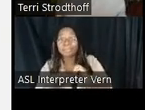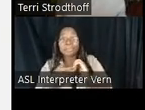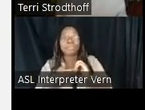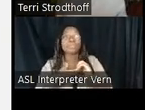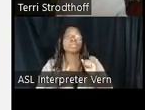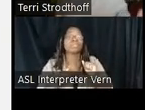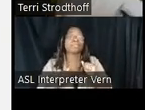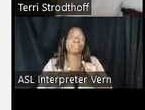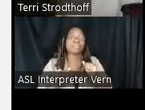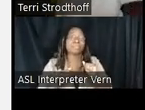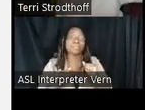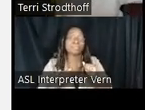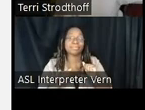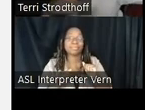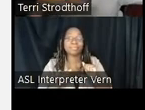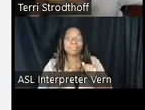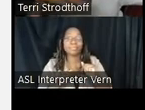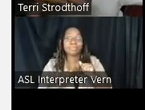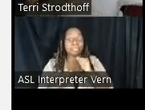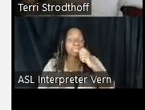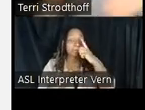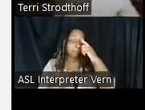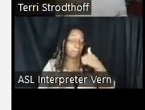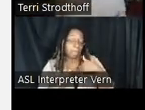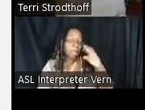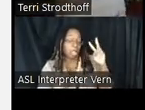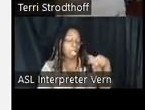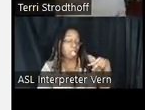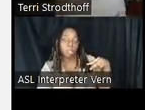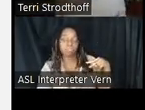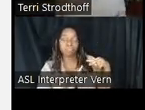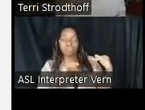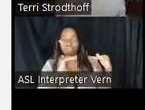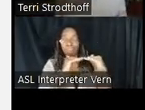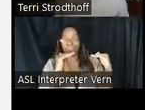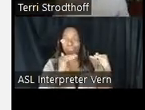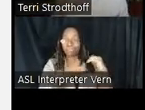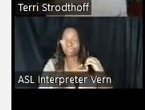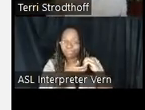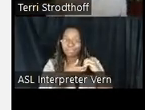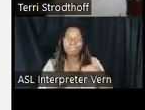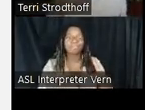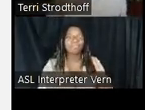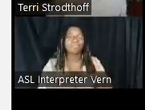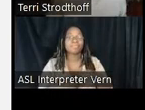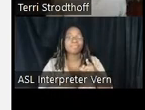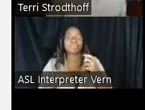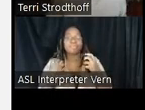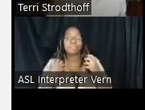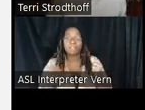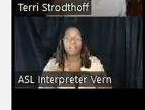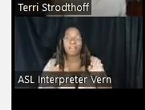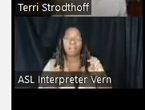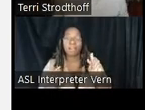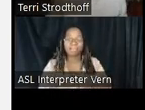collaboration. It's not for me up here and you down here, it's a collaborative process. Confidence in the work and the process